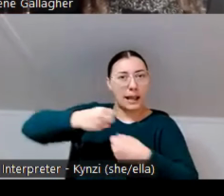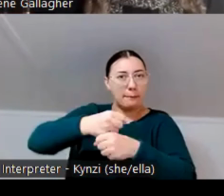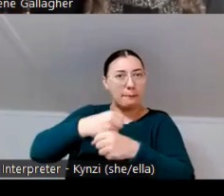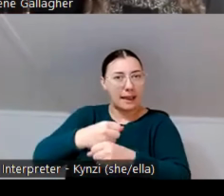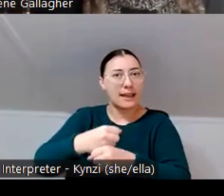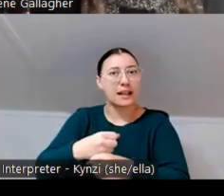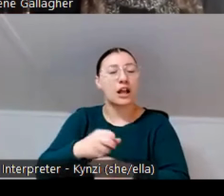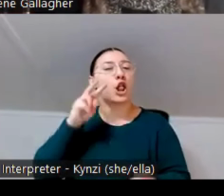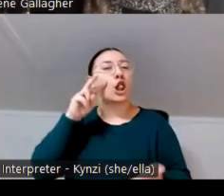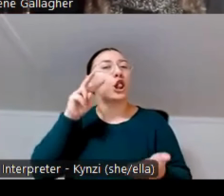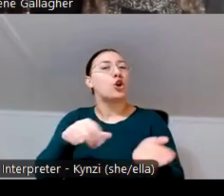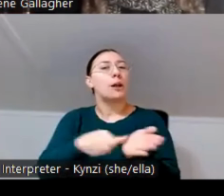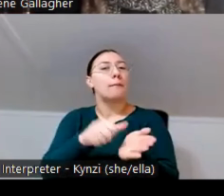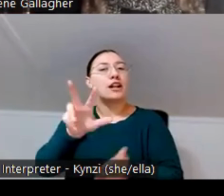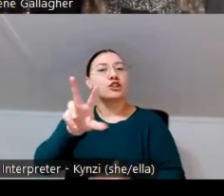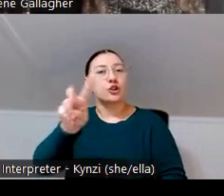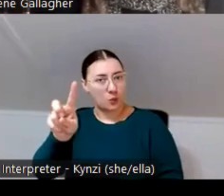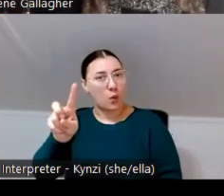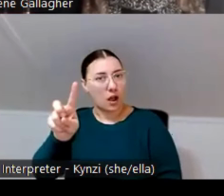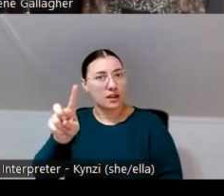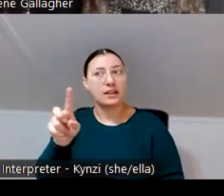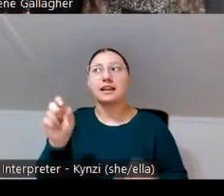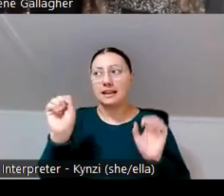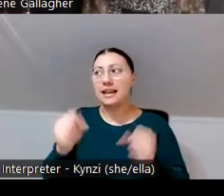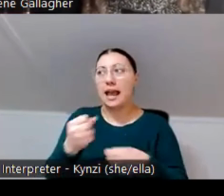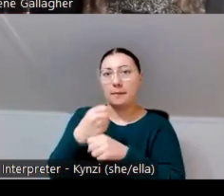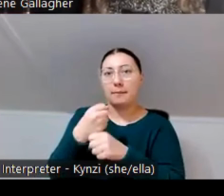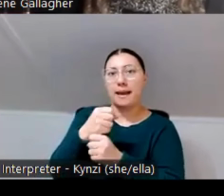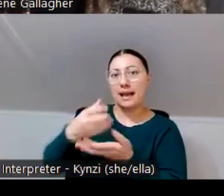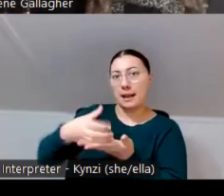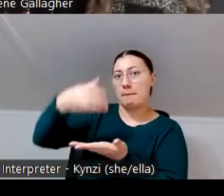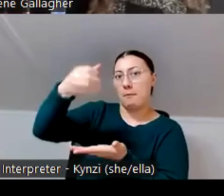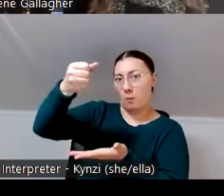experiment on page 31 where you can make a cloud in the bottle.